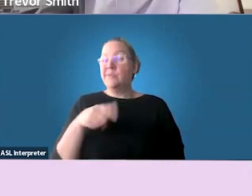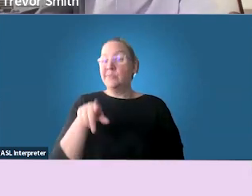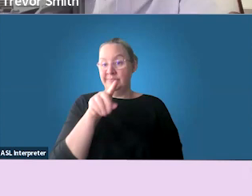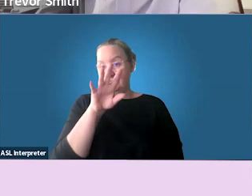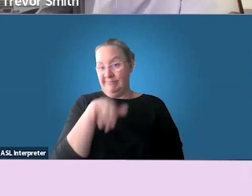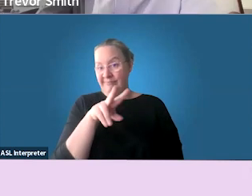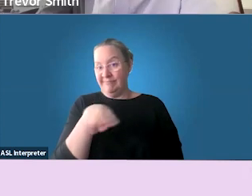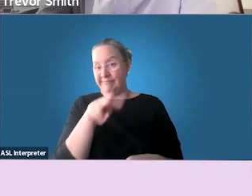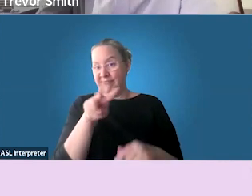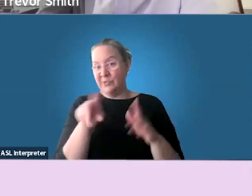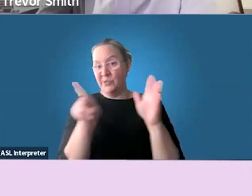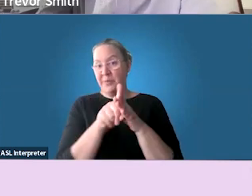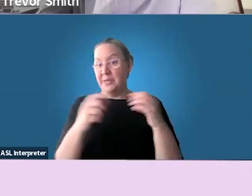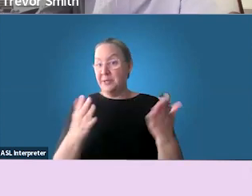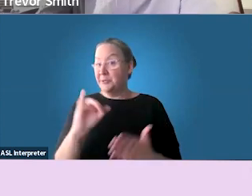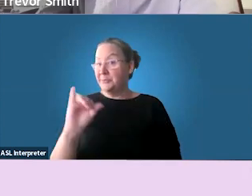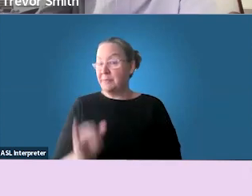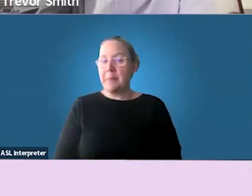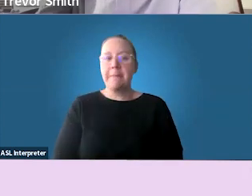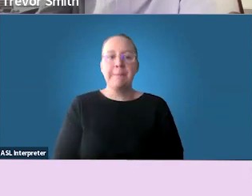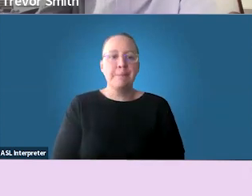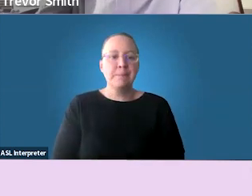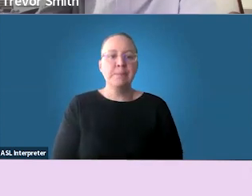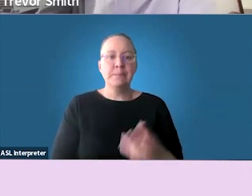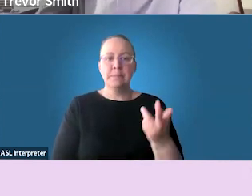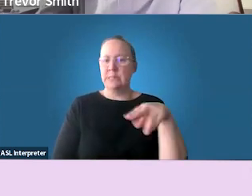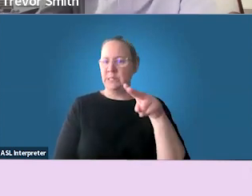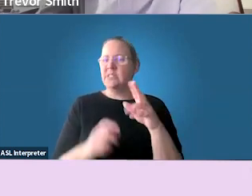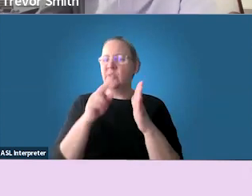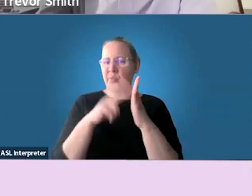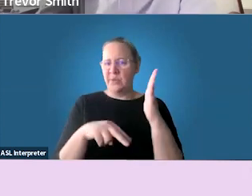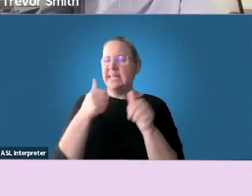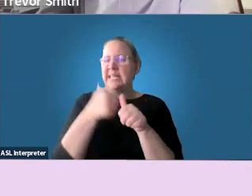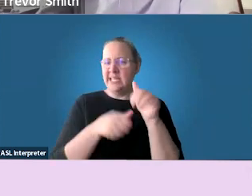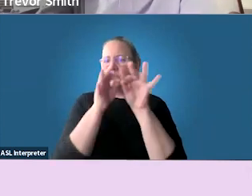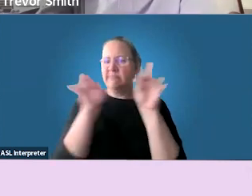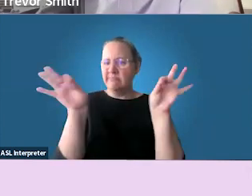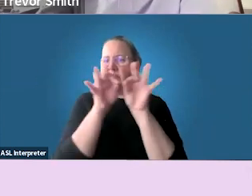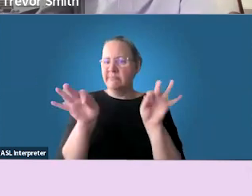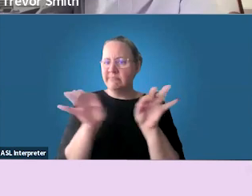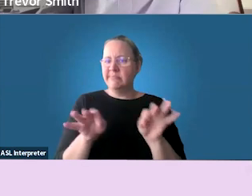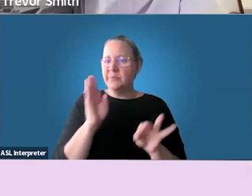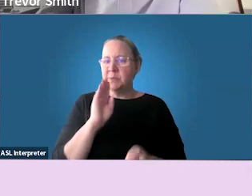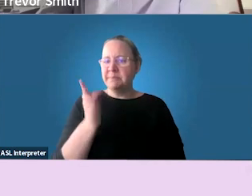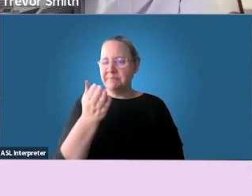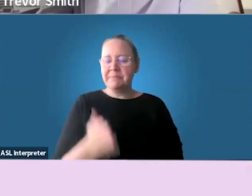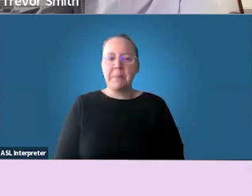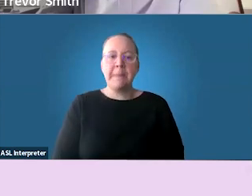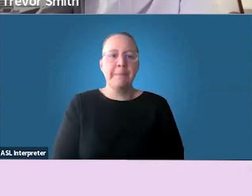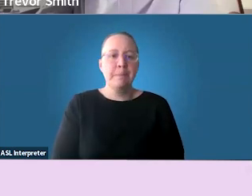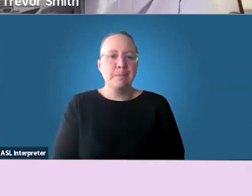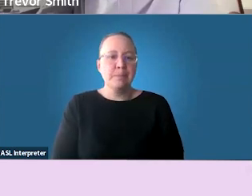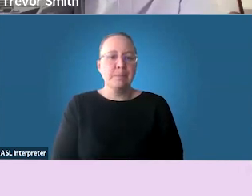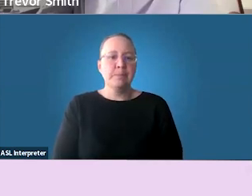here. So we stood boldly, journeyed down a beautiful reckoning process, and emerged a